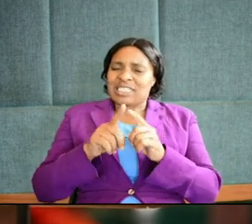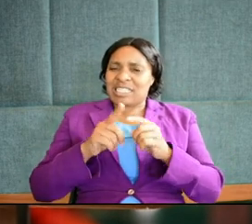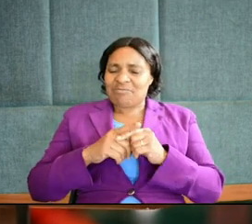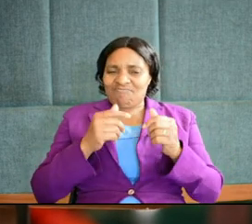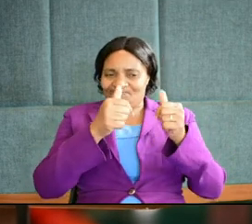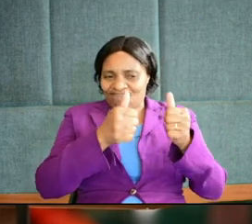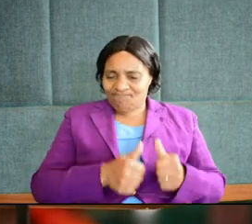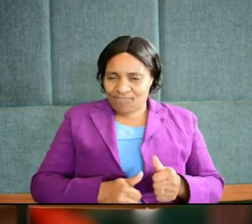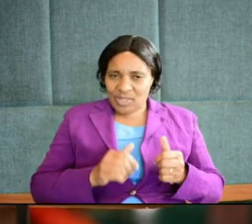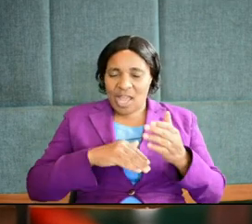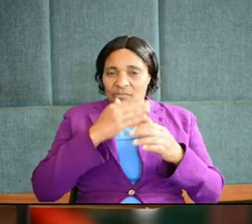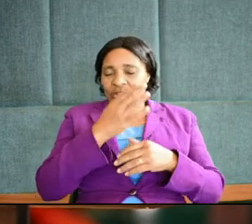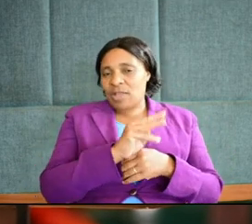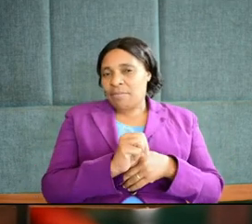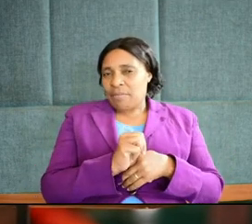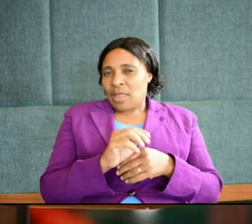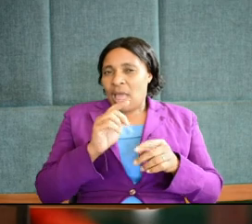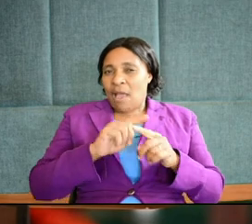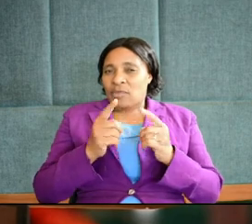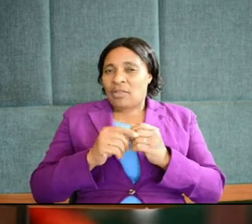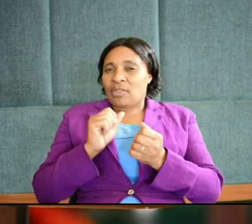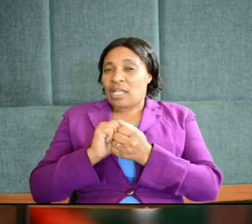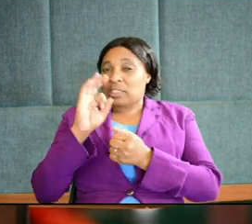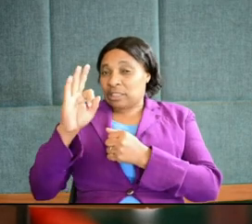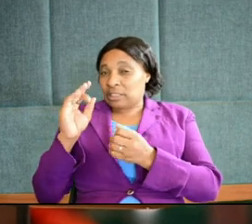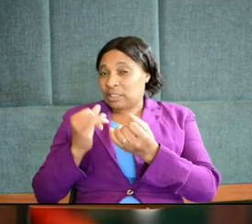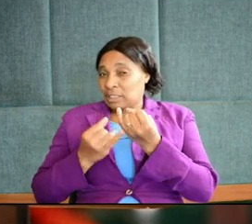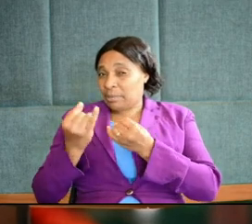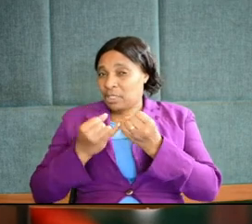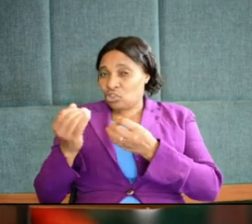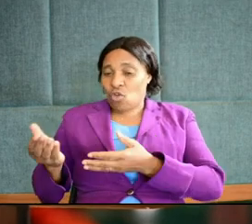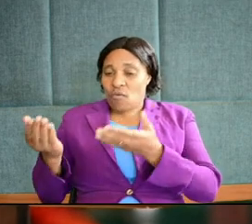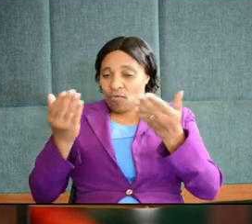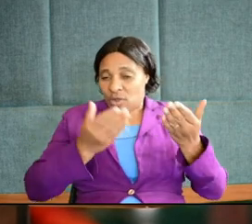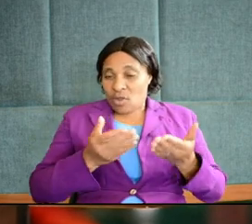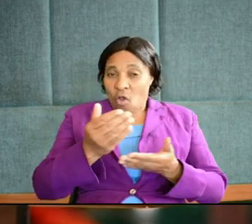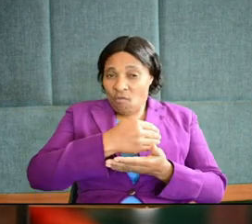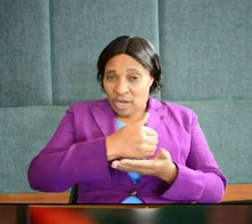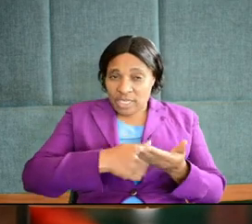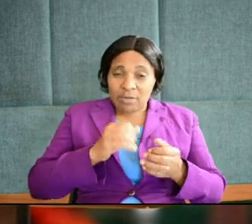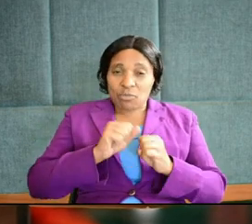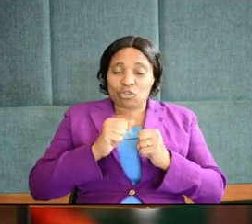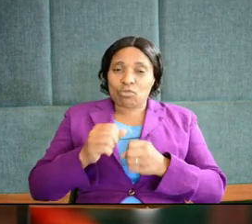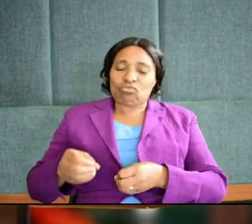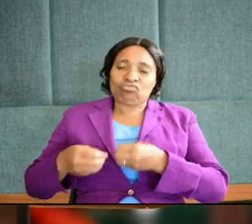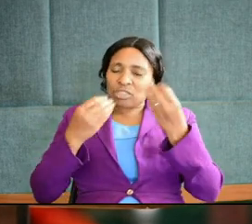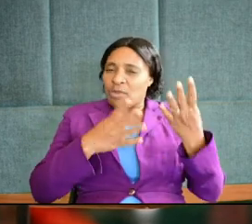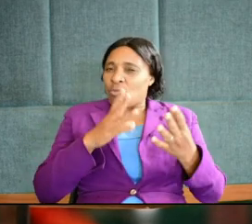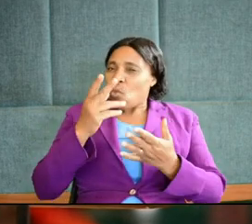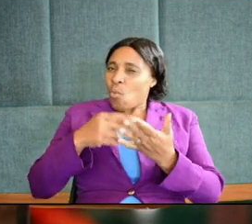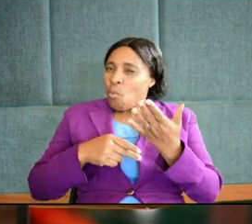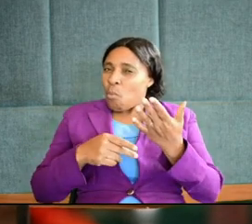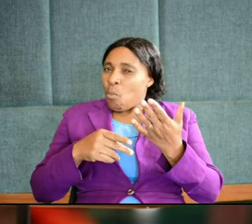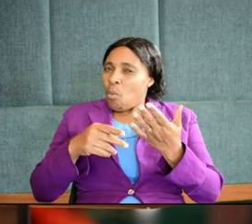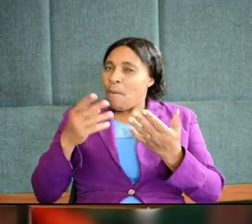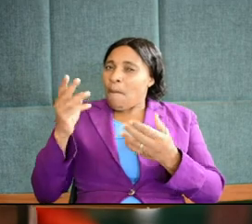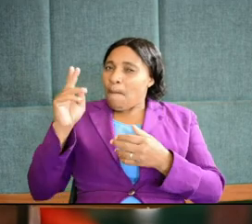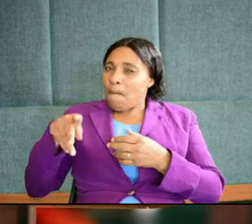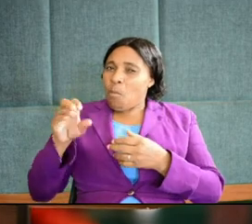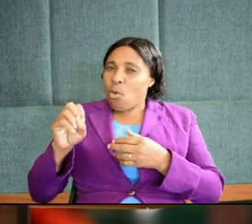after him. This 13th Sabbath offering is going to go to Portugal to help building different Adventist schools all over the